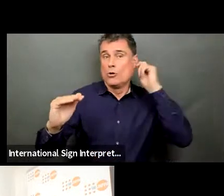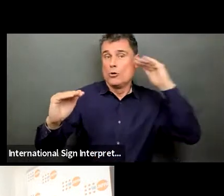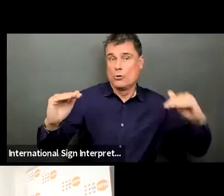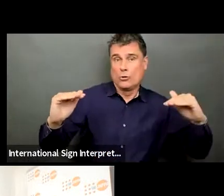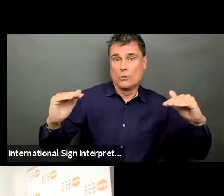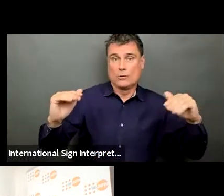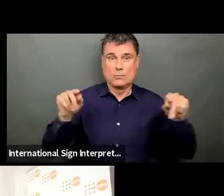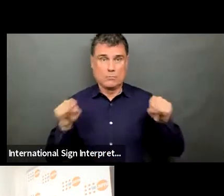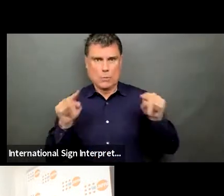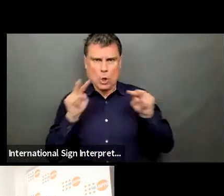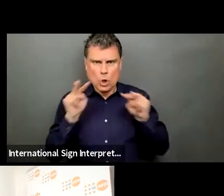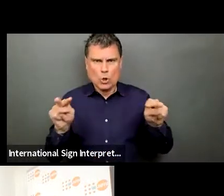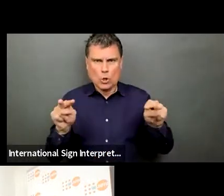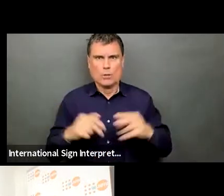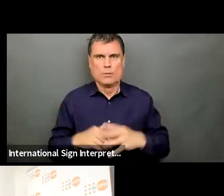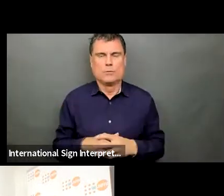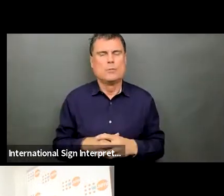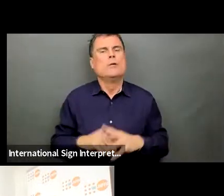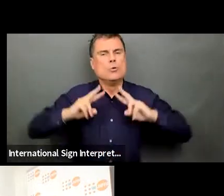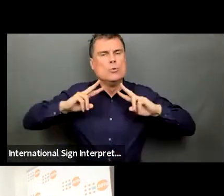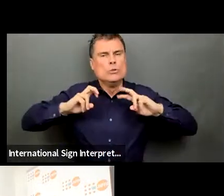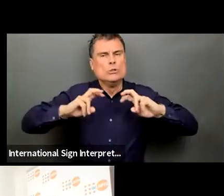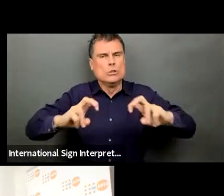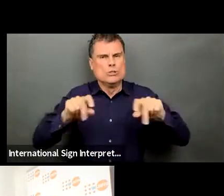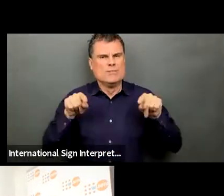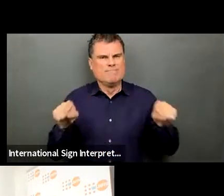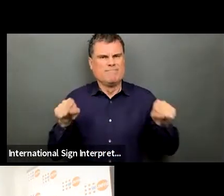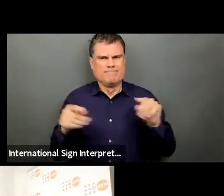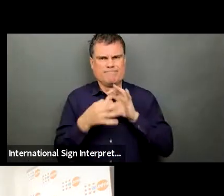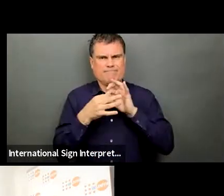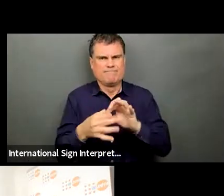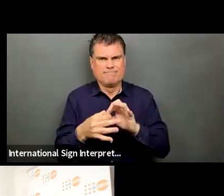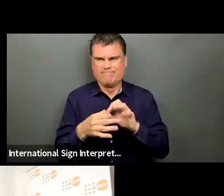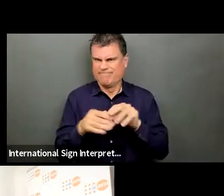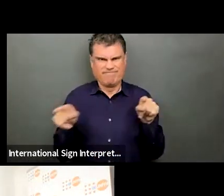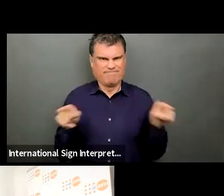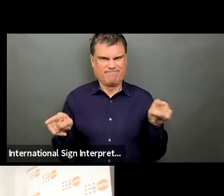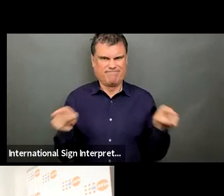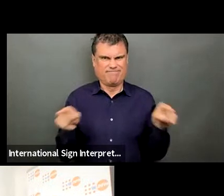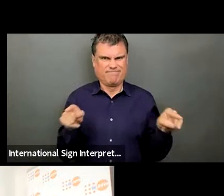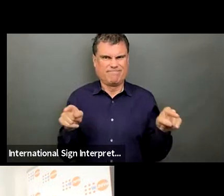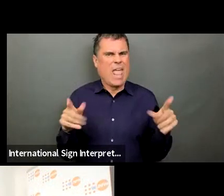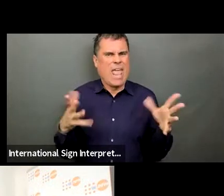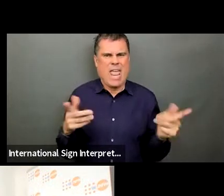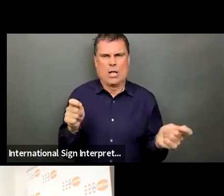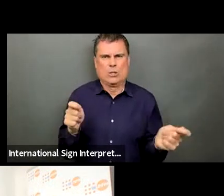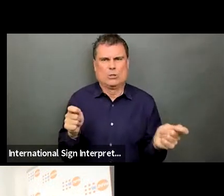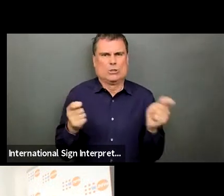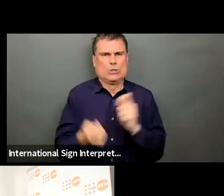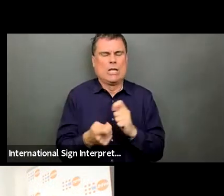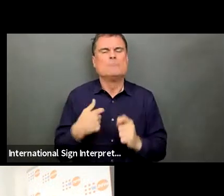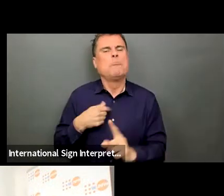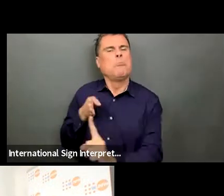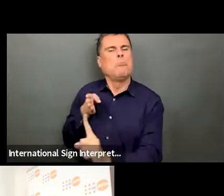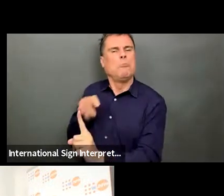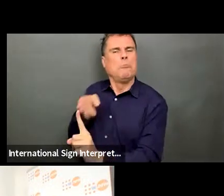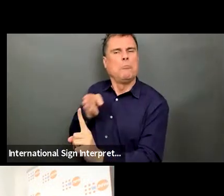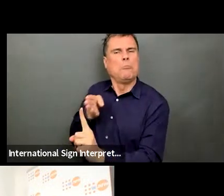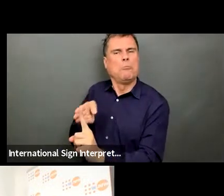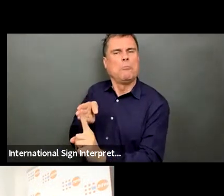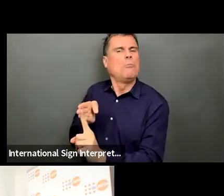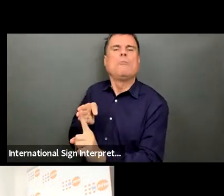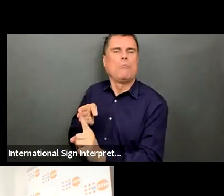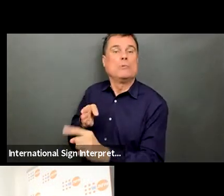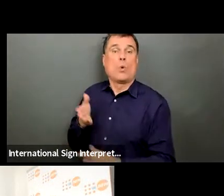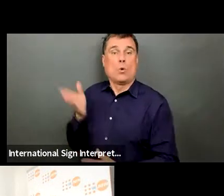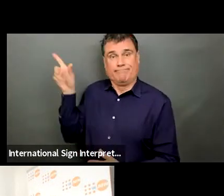sex selection, and changes in child gender preferences. Ms. Chun will share us today the Korean experience. Ms. Chun,